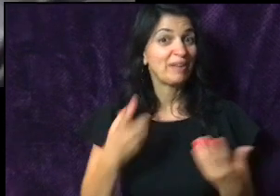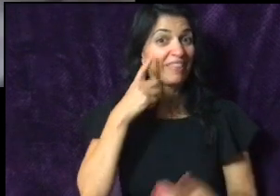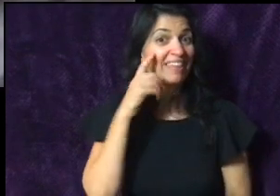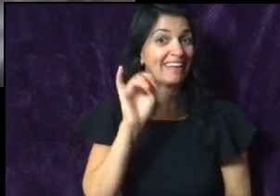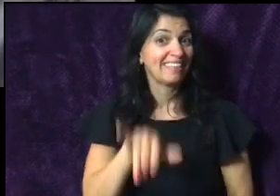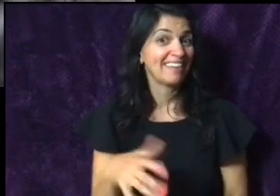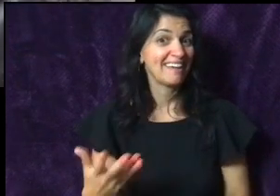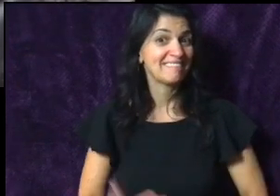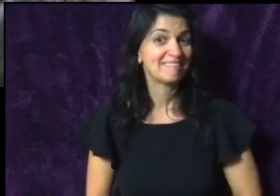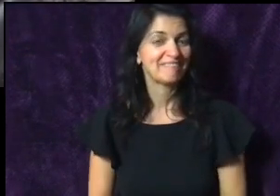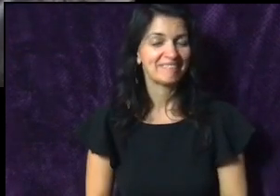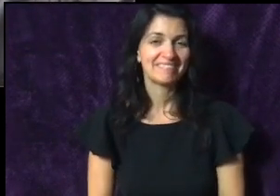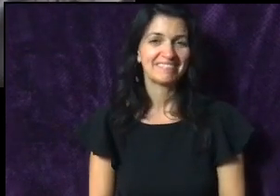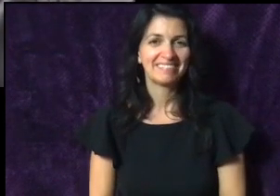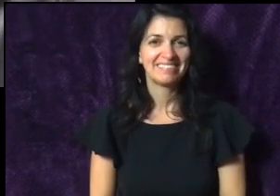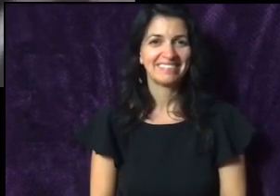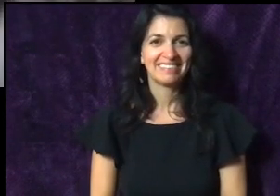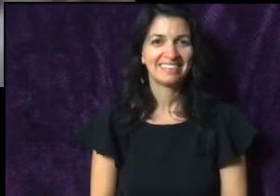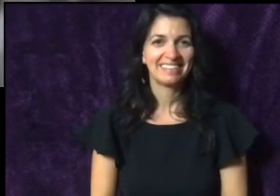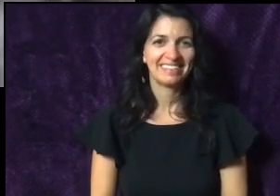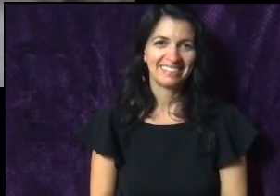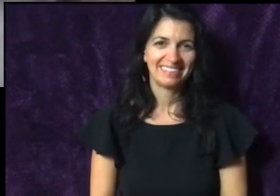What do you think?